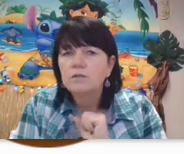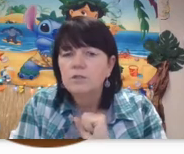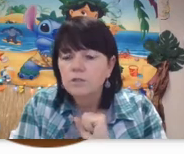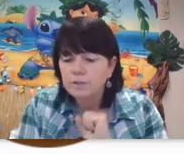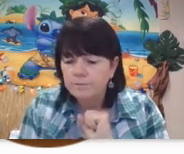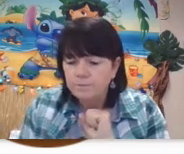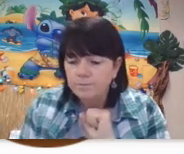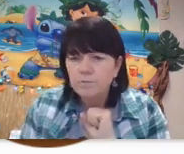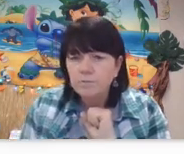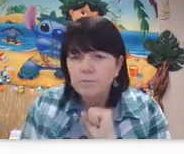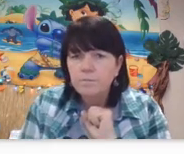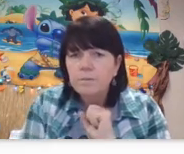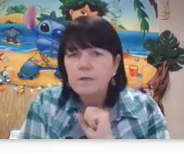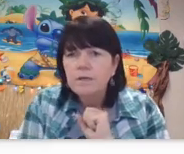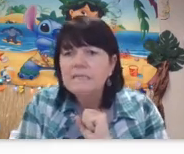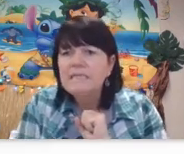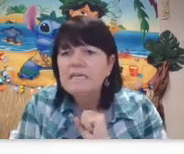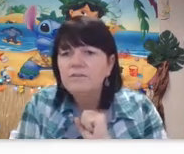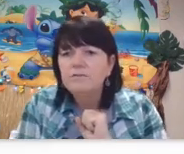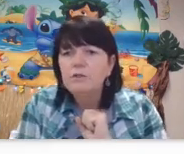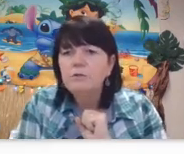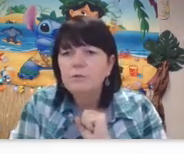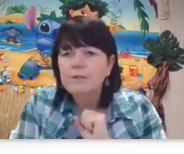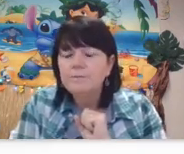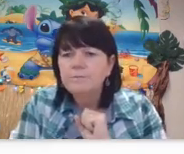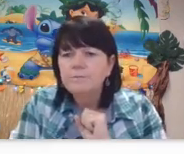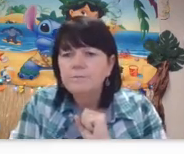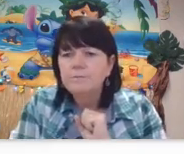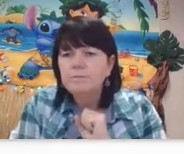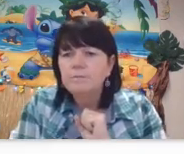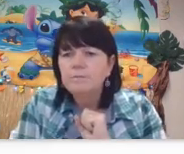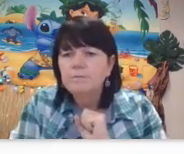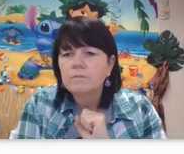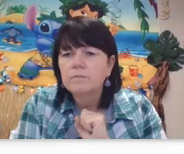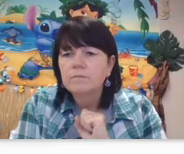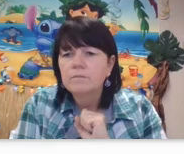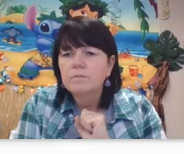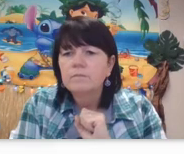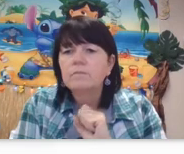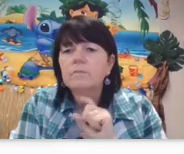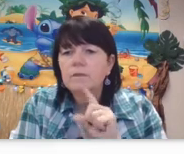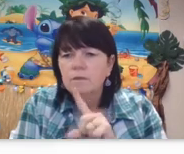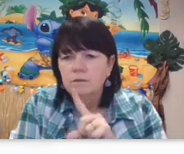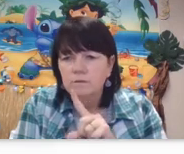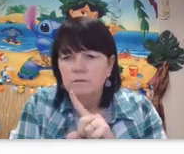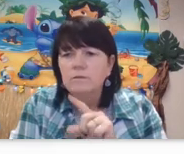Tr-uck. Good. Leaf, you do it.